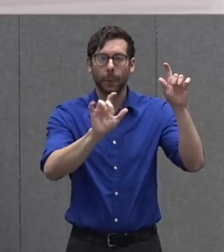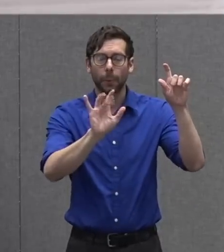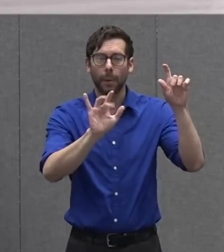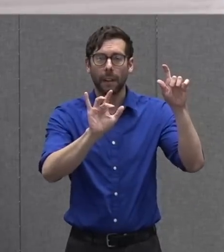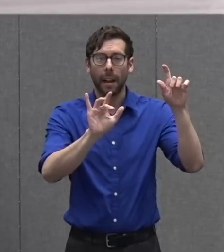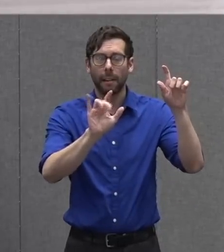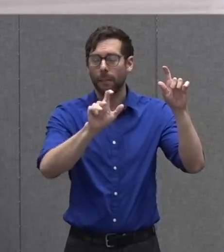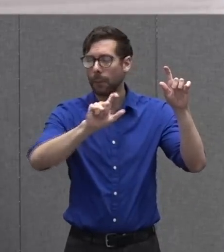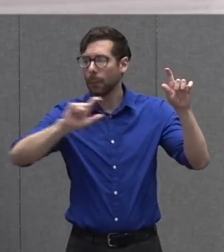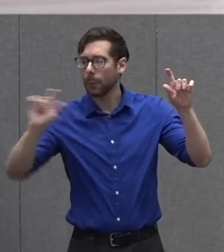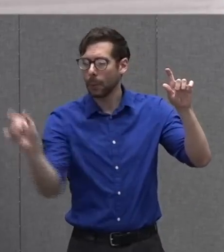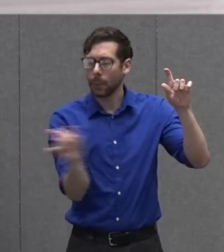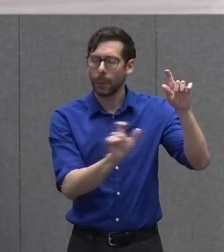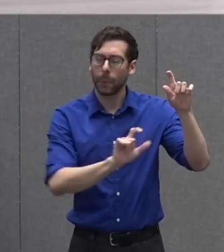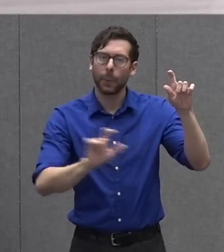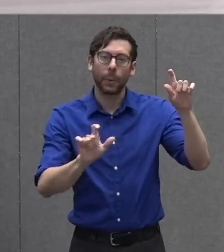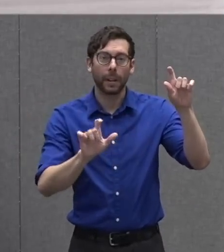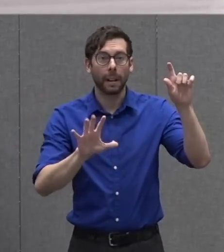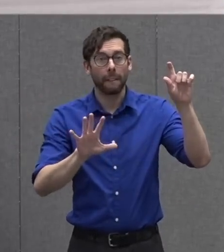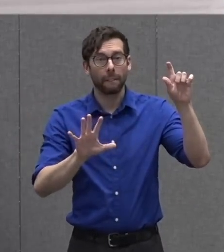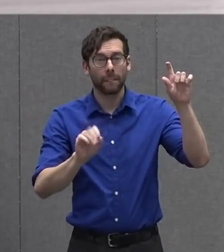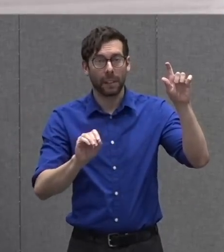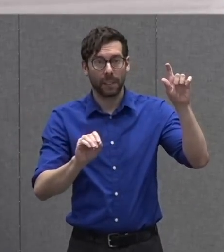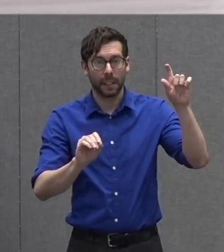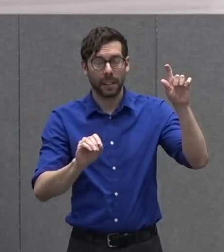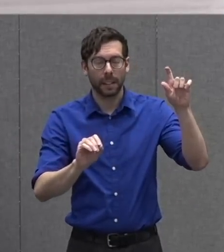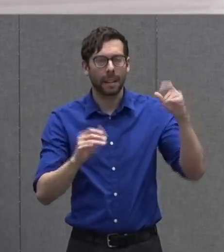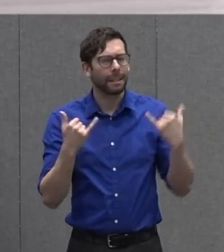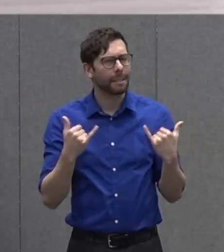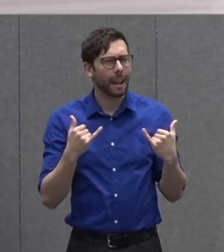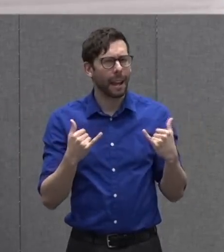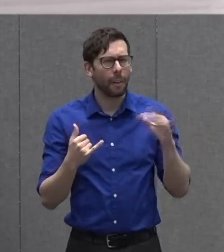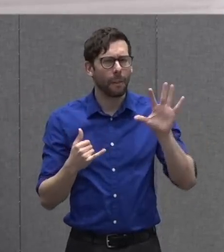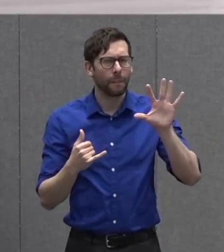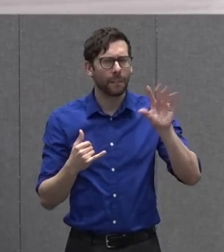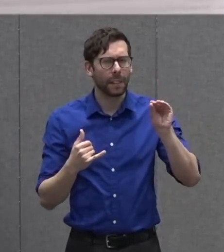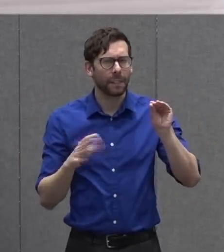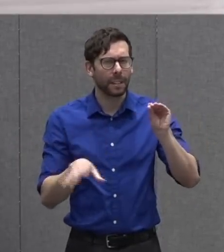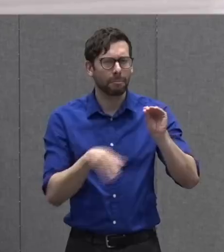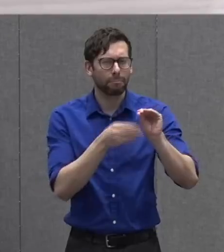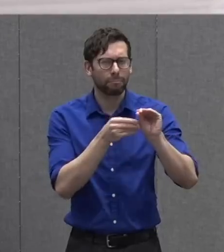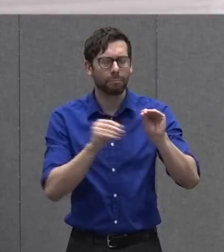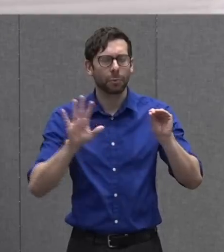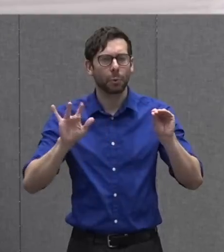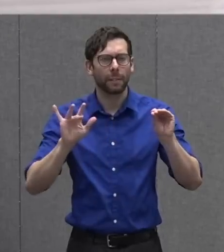50. What's 50 and 25 more?